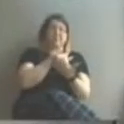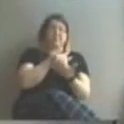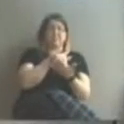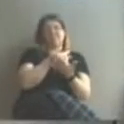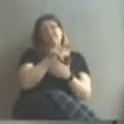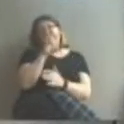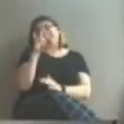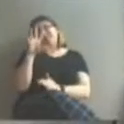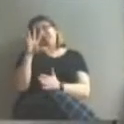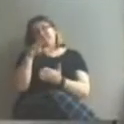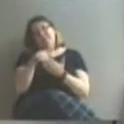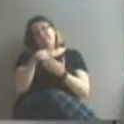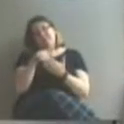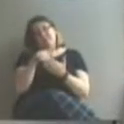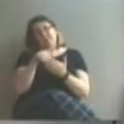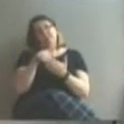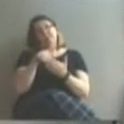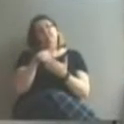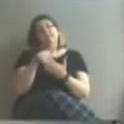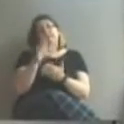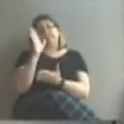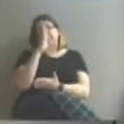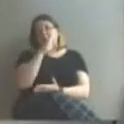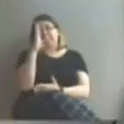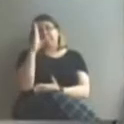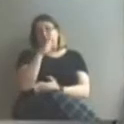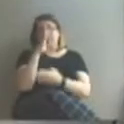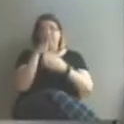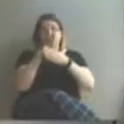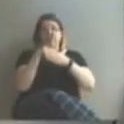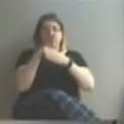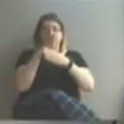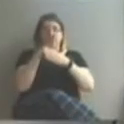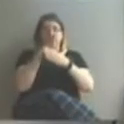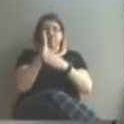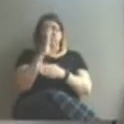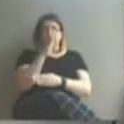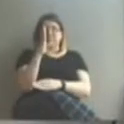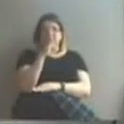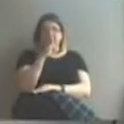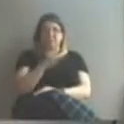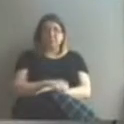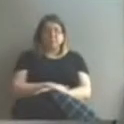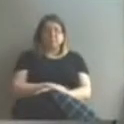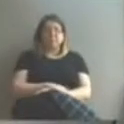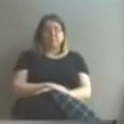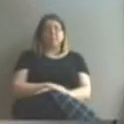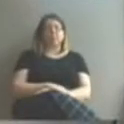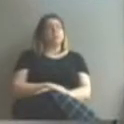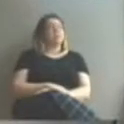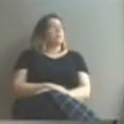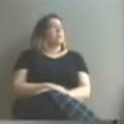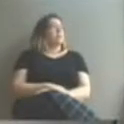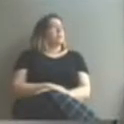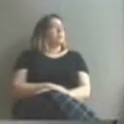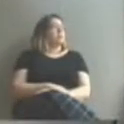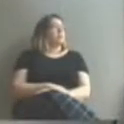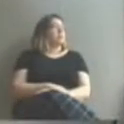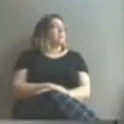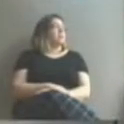$55,000 to $75,000 off the top of my head are going to be the average. Somewhere in between those two for those positions, the